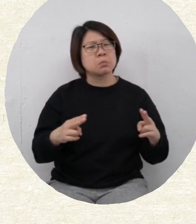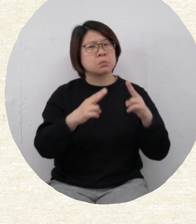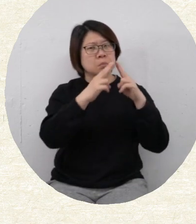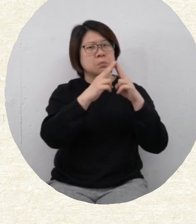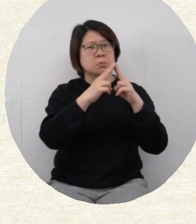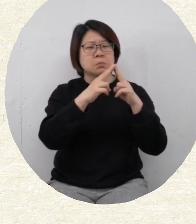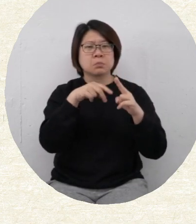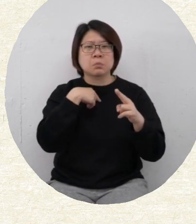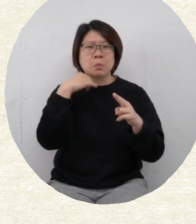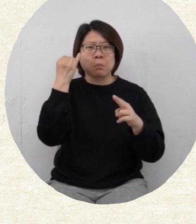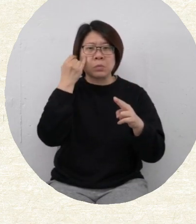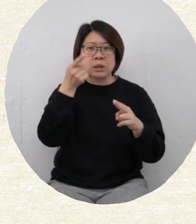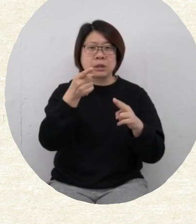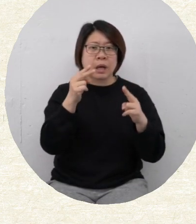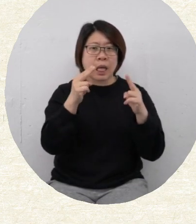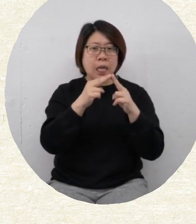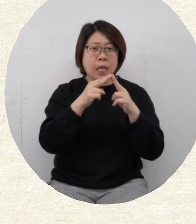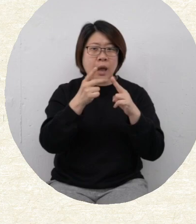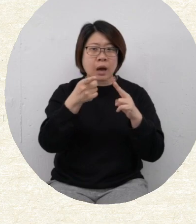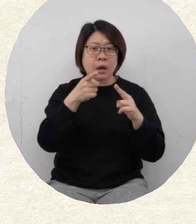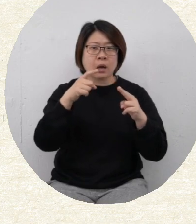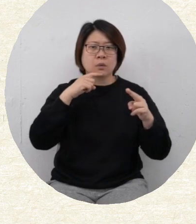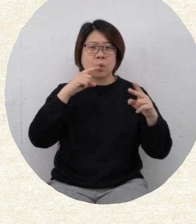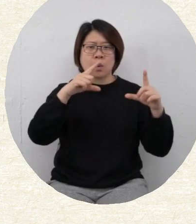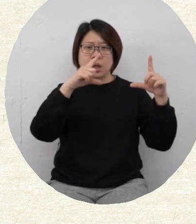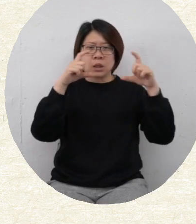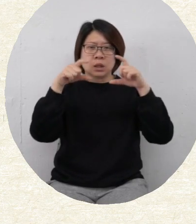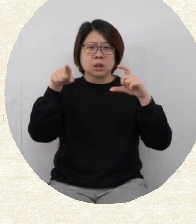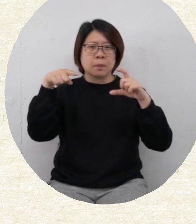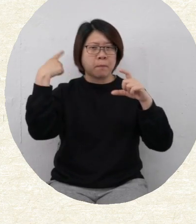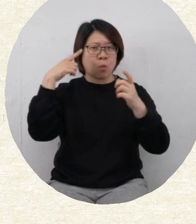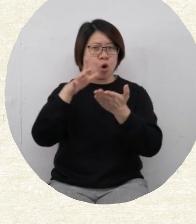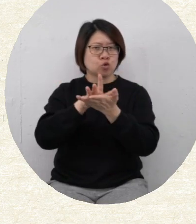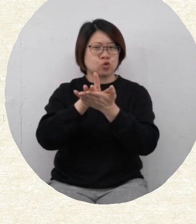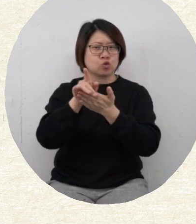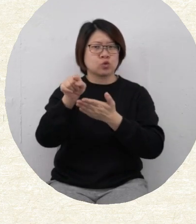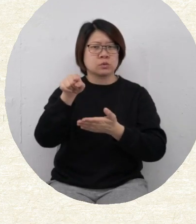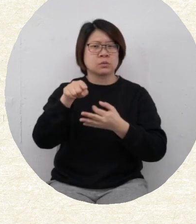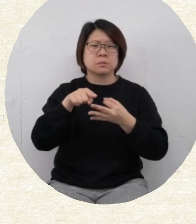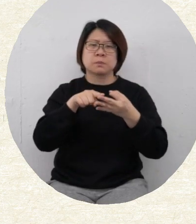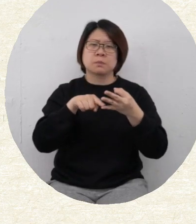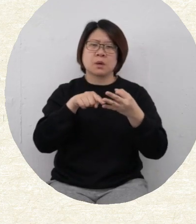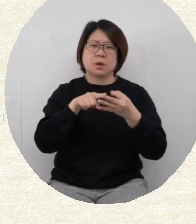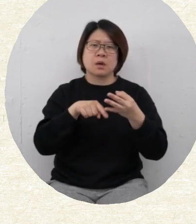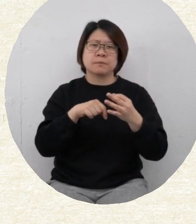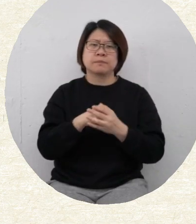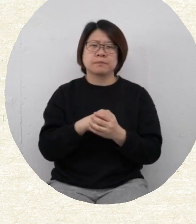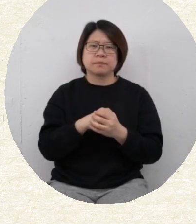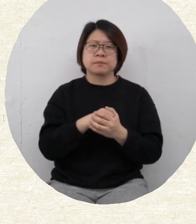Taiwan? In his latter days, I think. And he